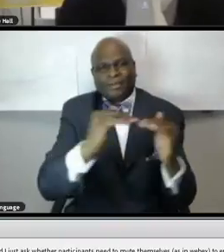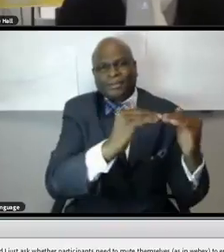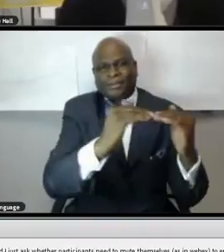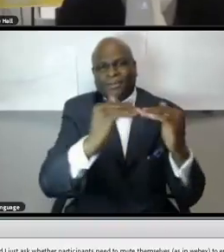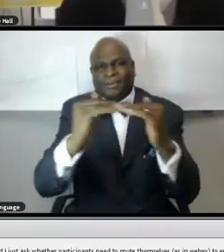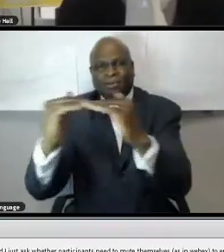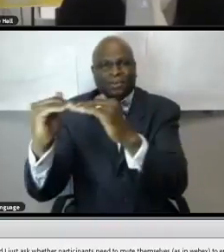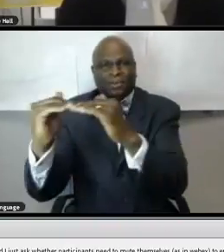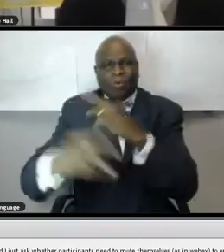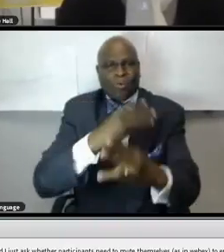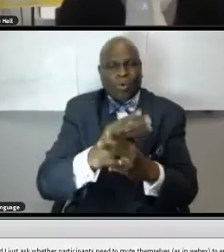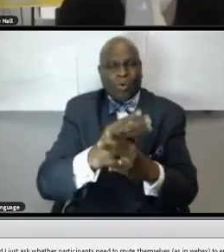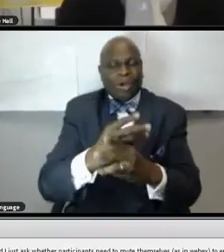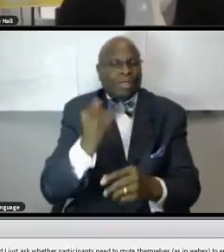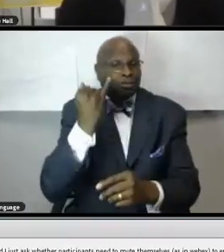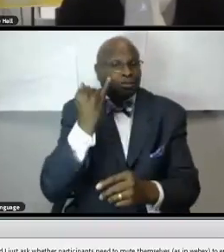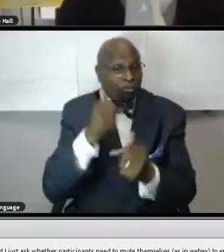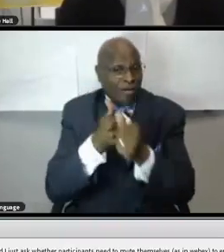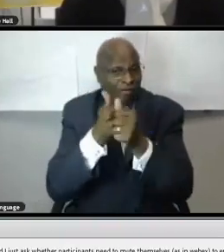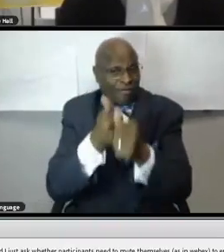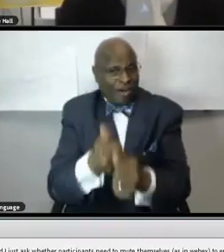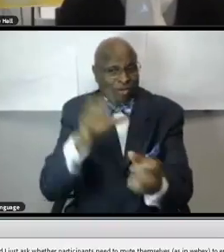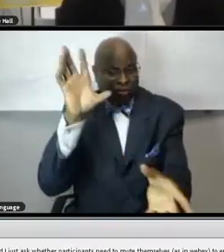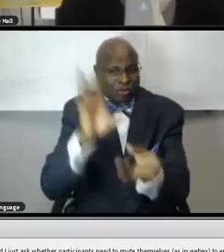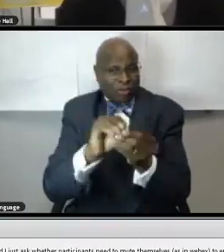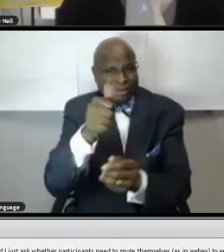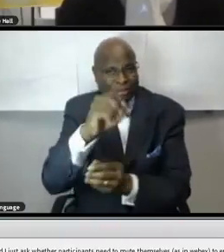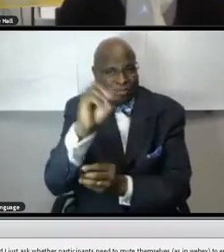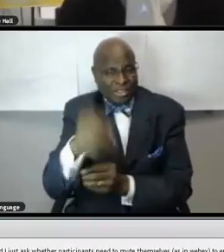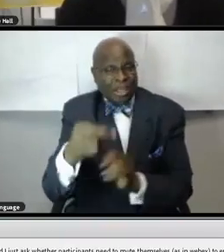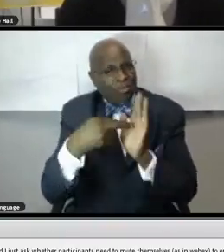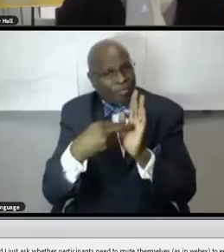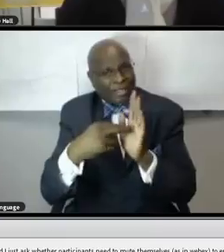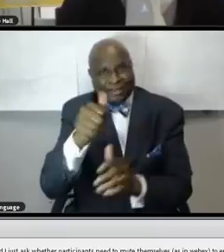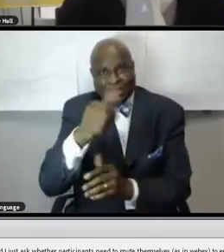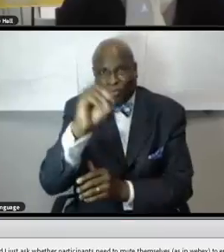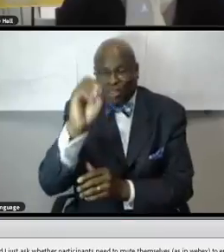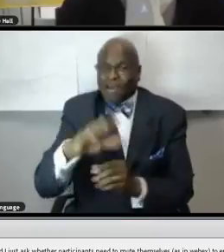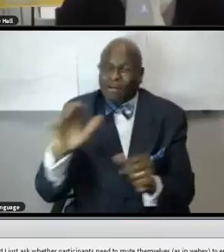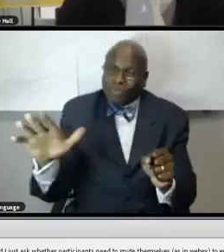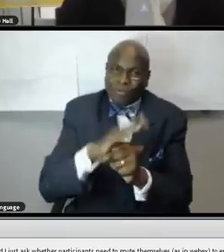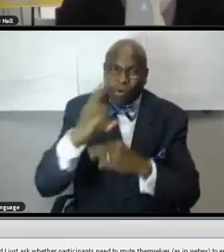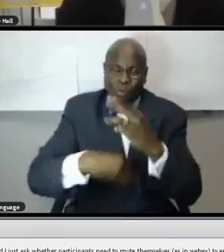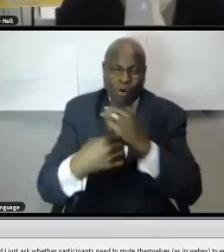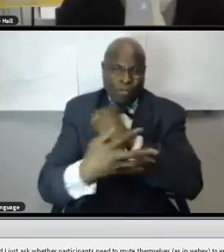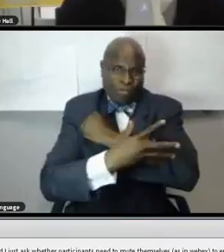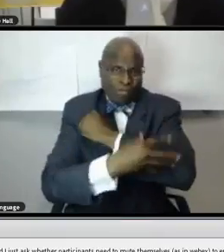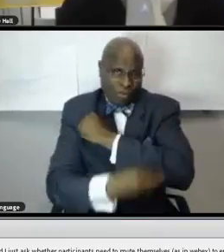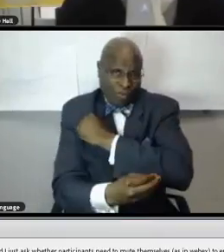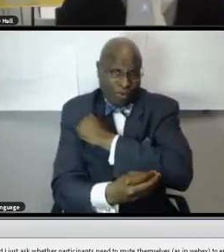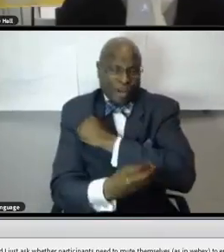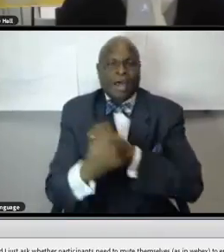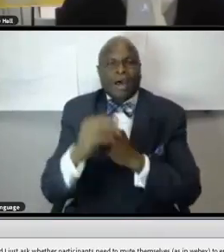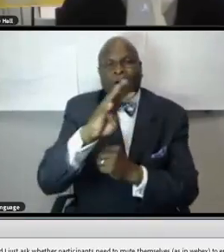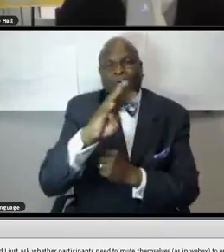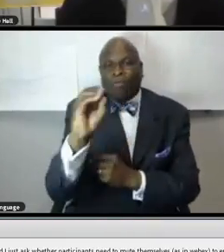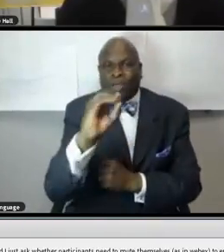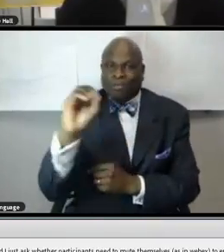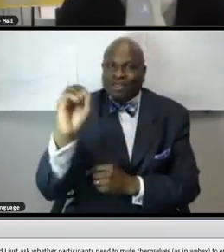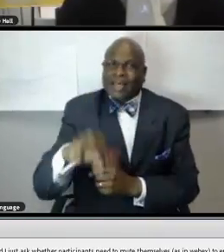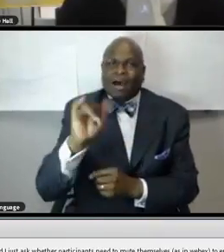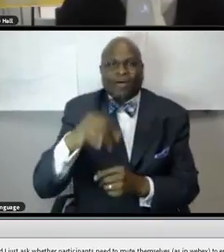If we go with this total of 10%, representing 10% of the world's poor, 40% of those are